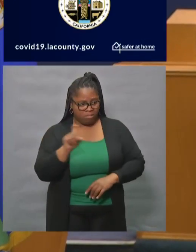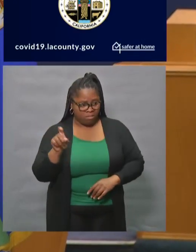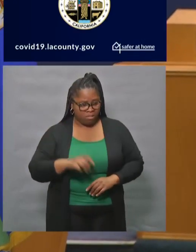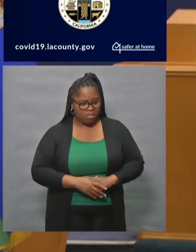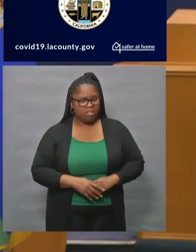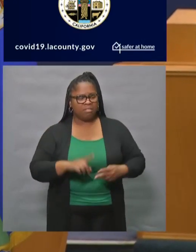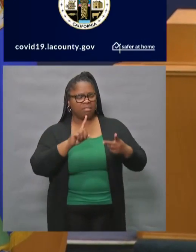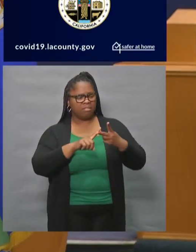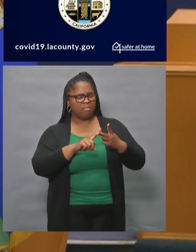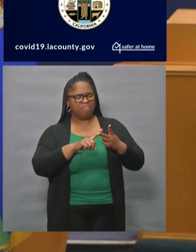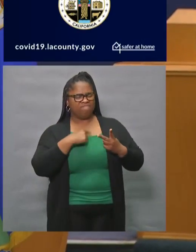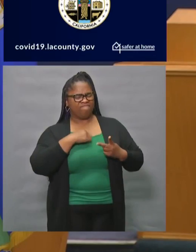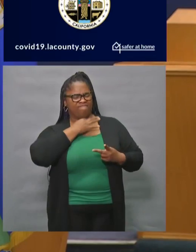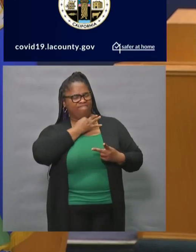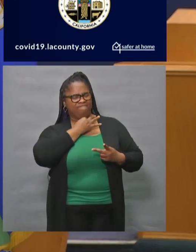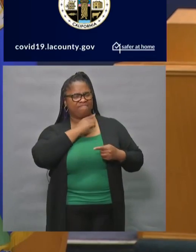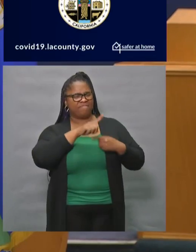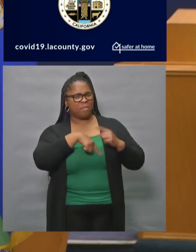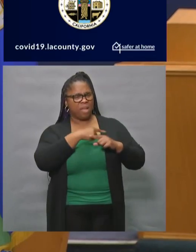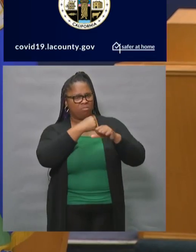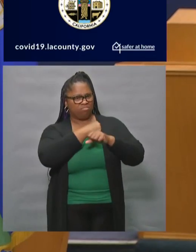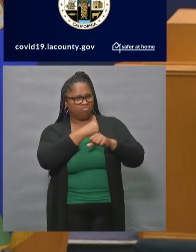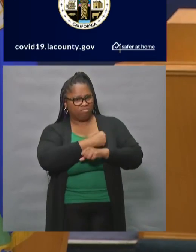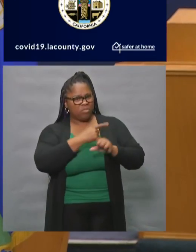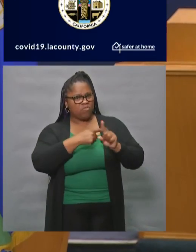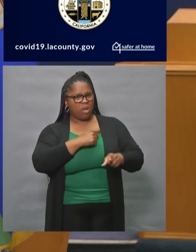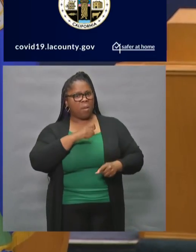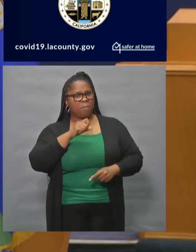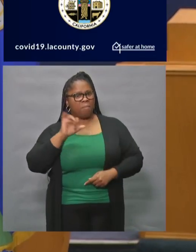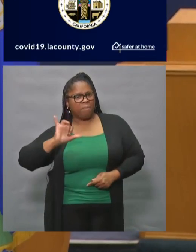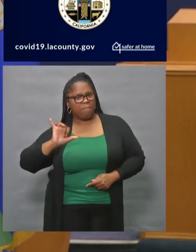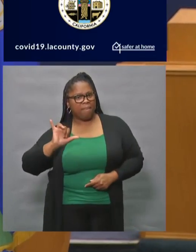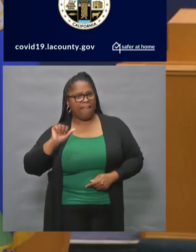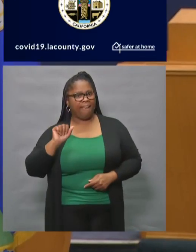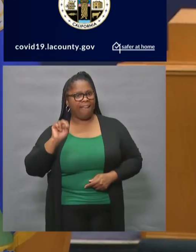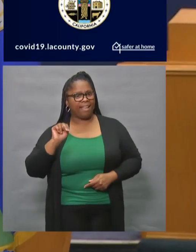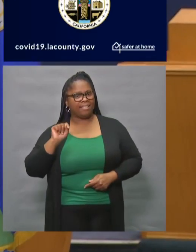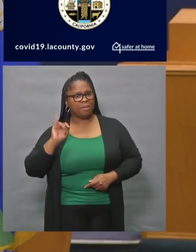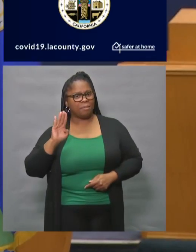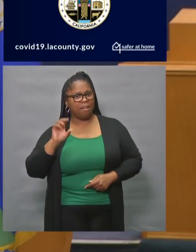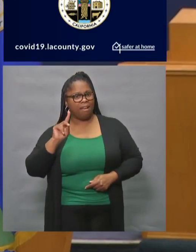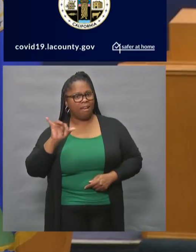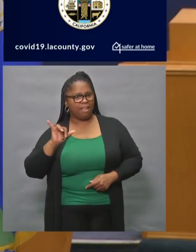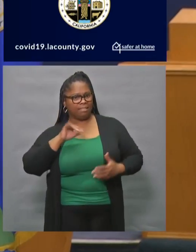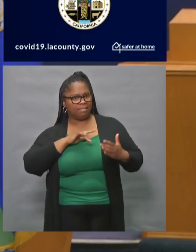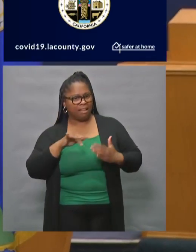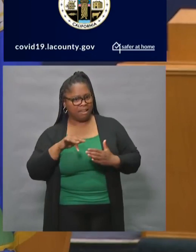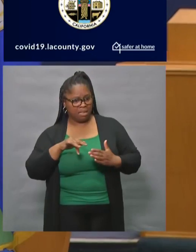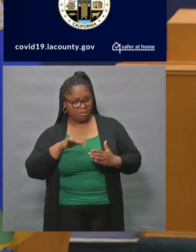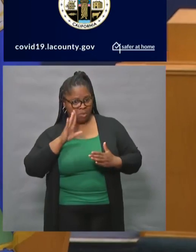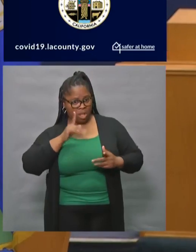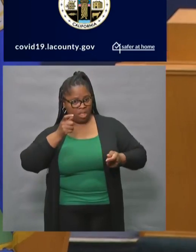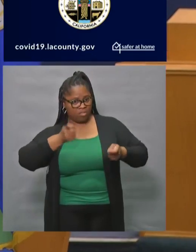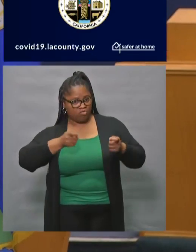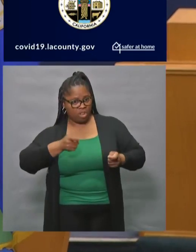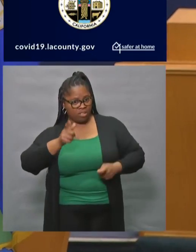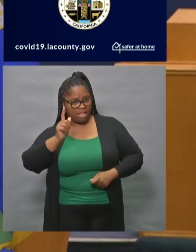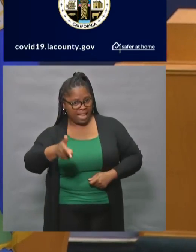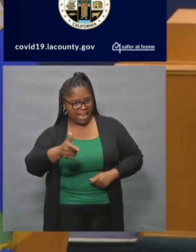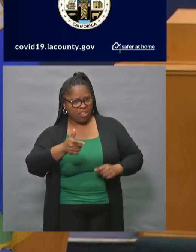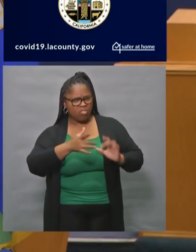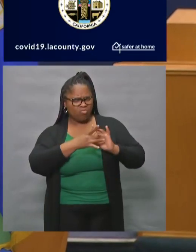raised about the data that's coming out of the antibody study. I'm wondering if any adjustments are being made in subsequent rounds of